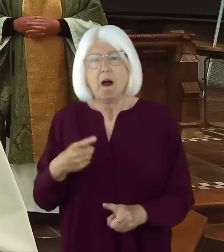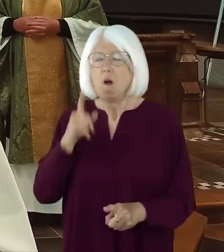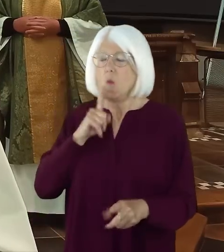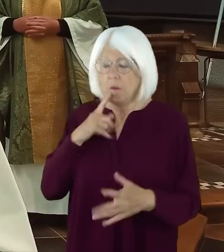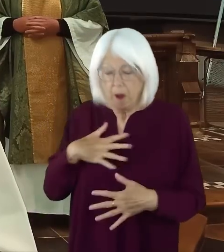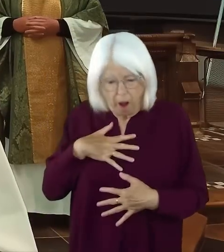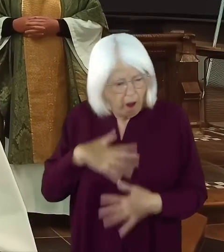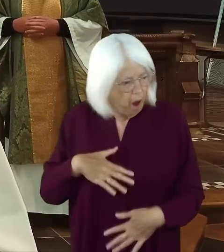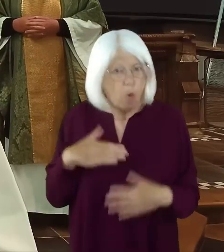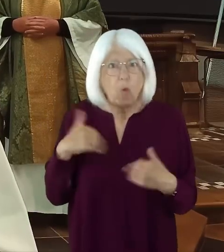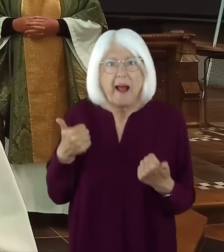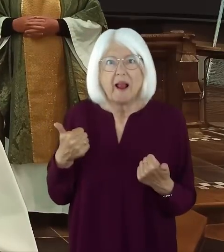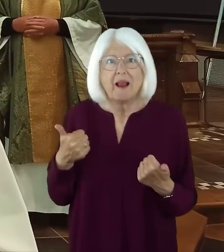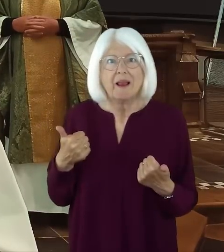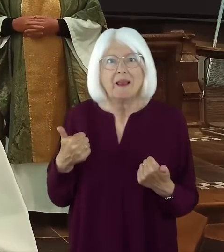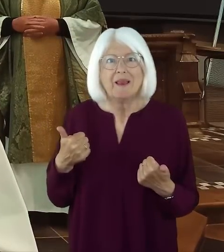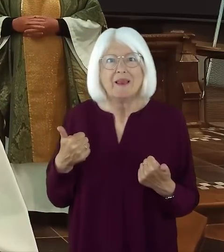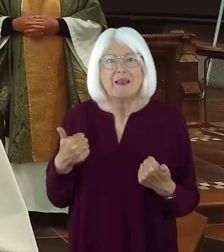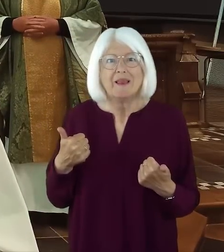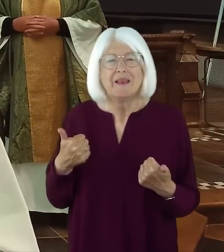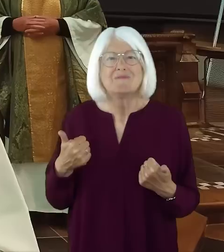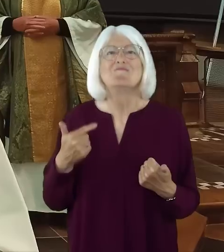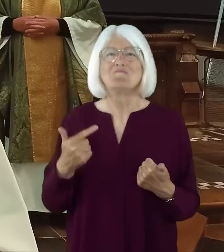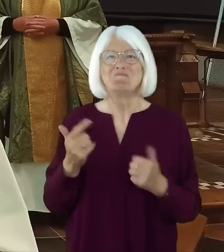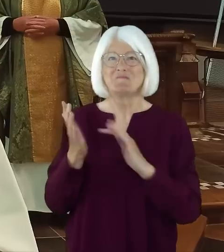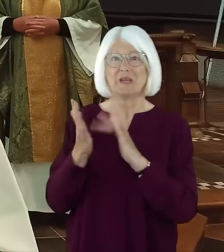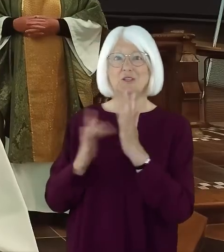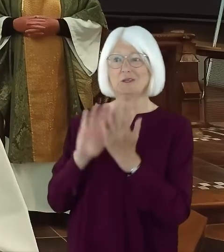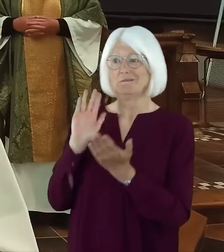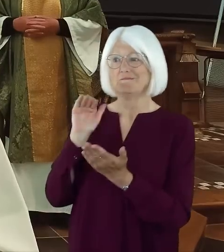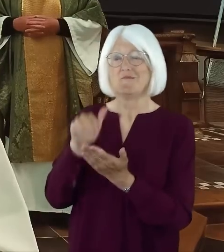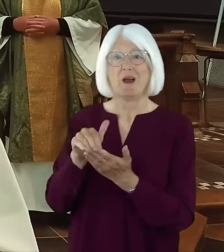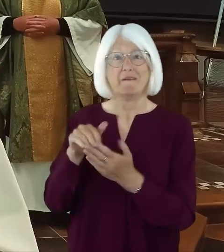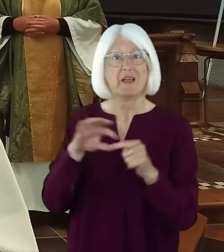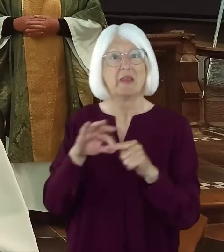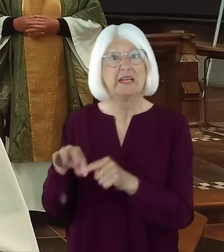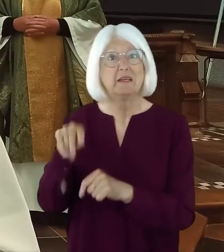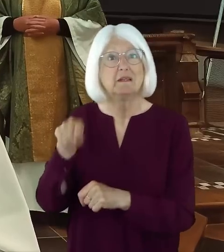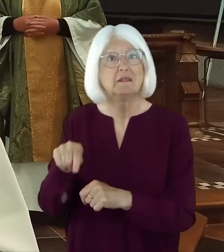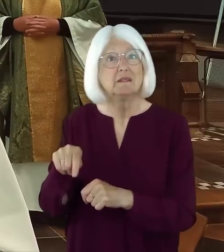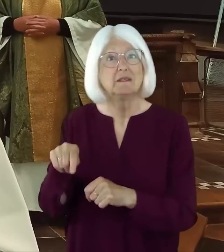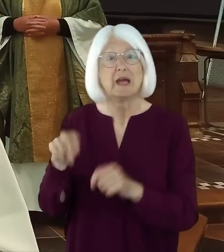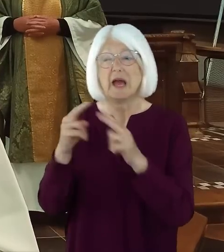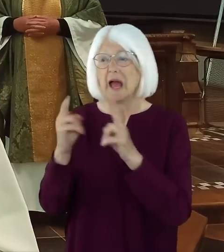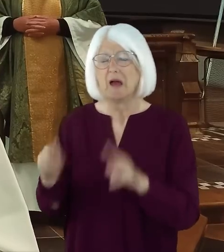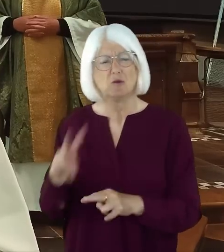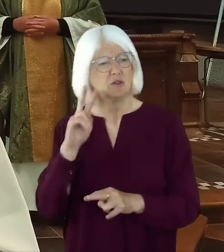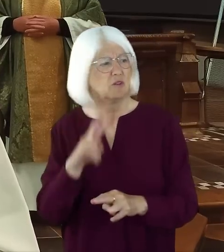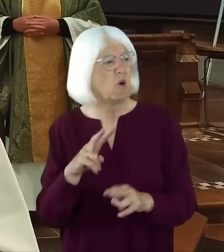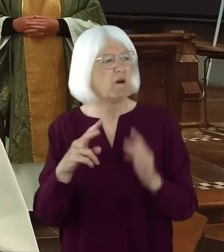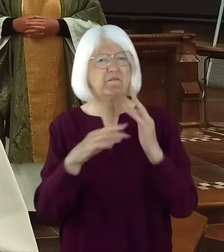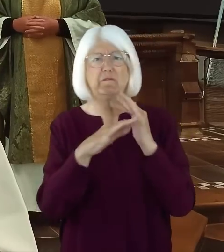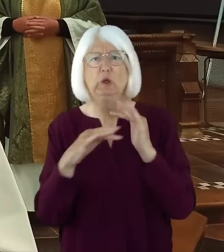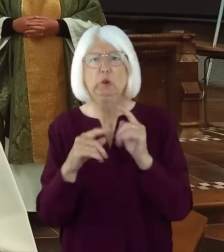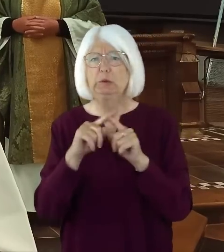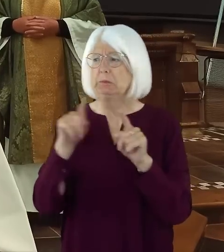instantly the woman was made well. When Jesus came to the leader's house, he saw the flute players and the